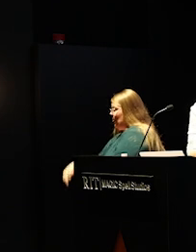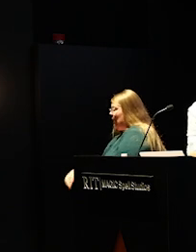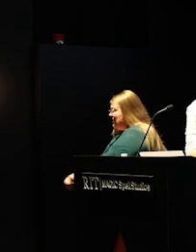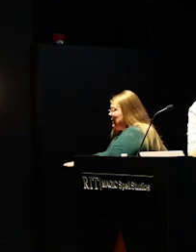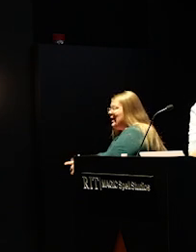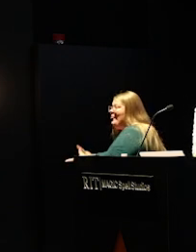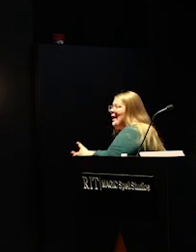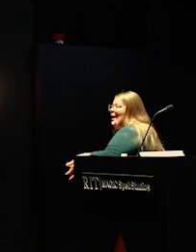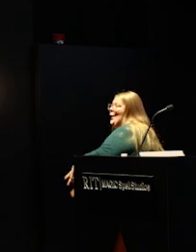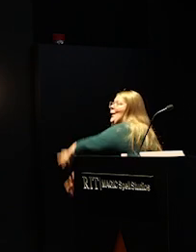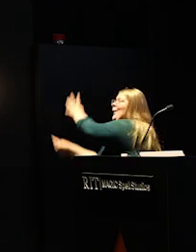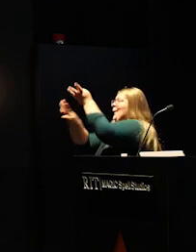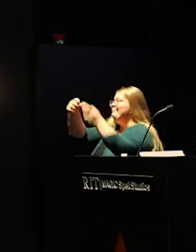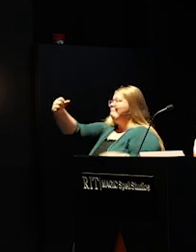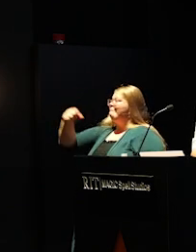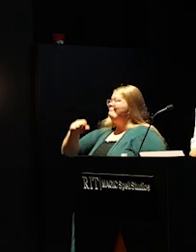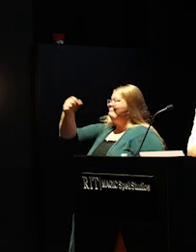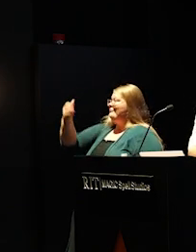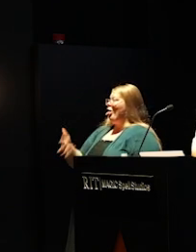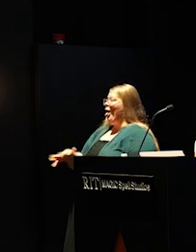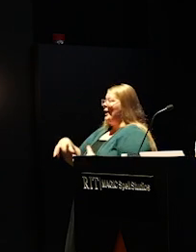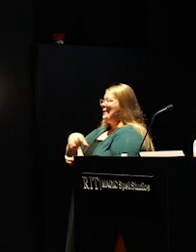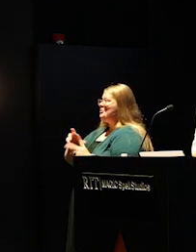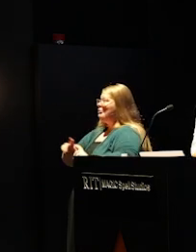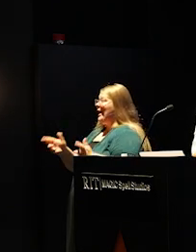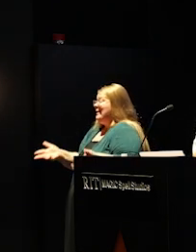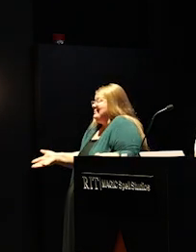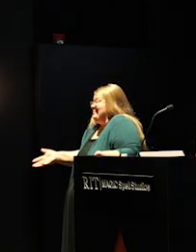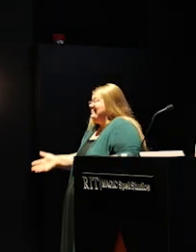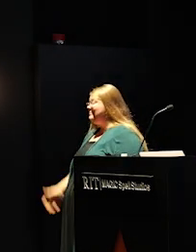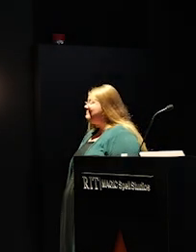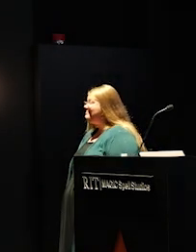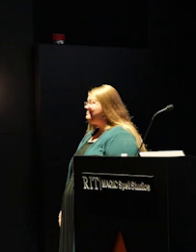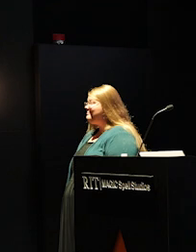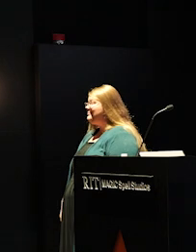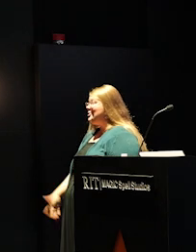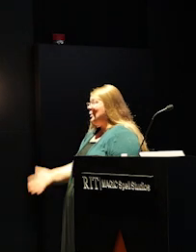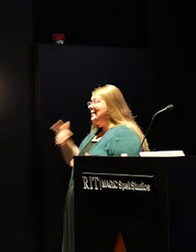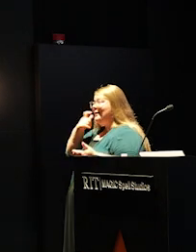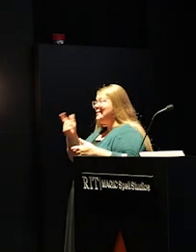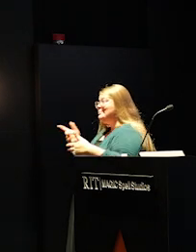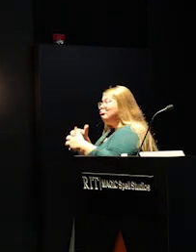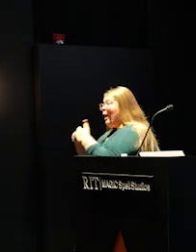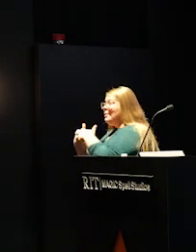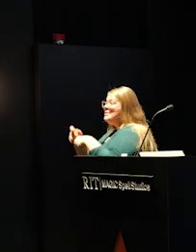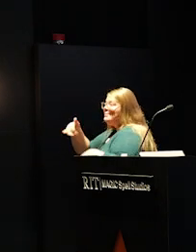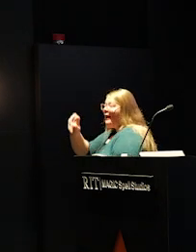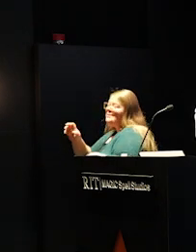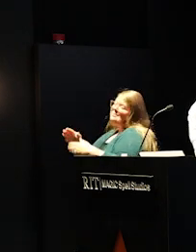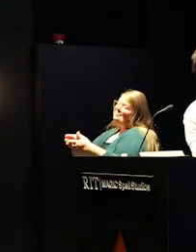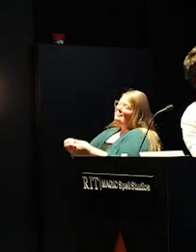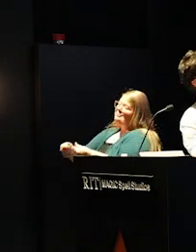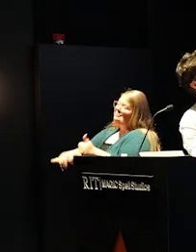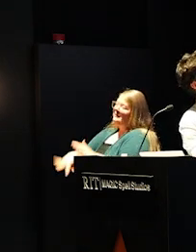again cocktail. The heart of the operation is this cocktail igloo in the basement that sends delicious things up to the taps. And